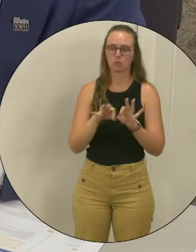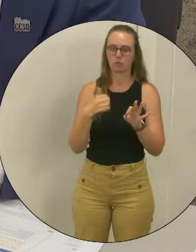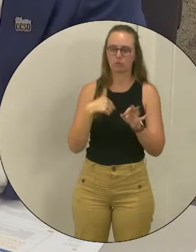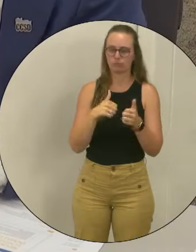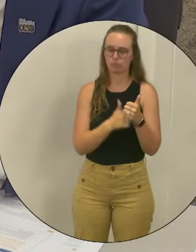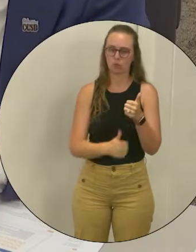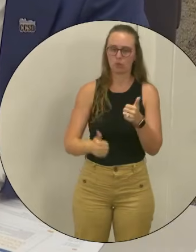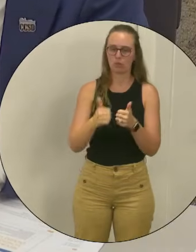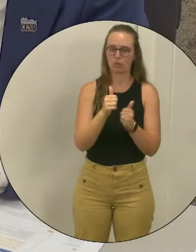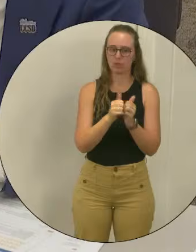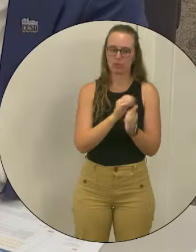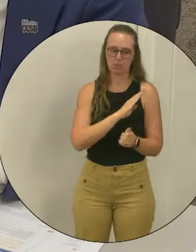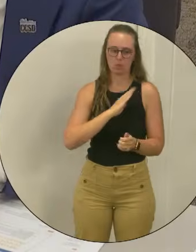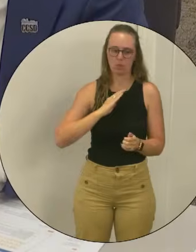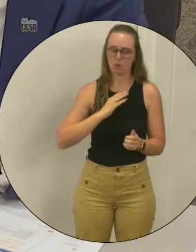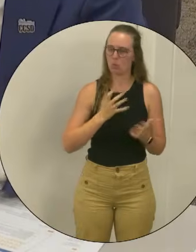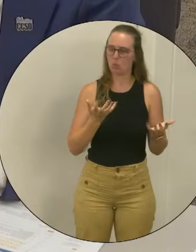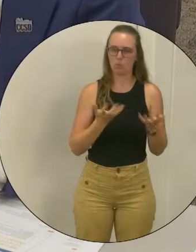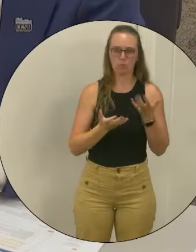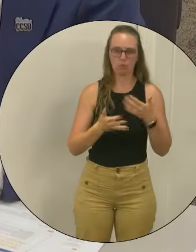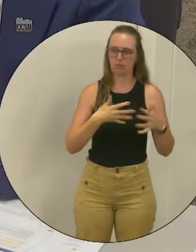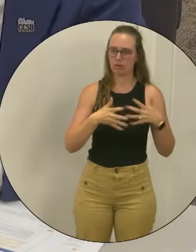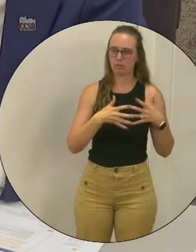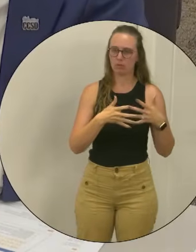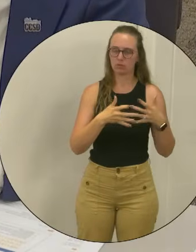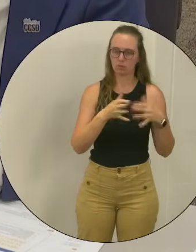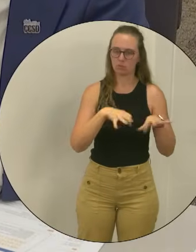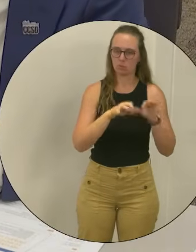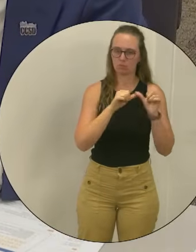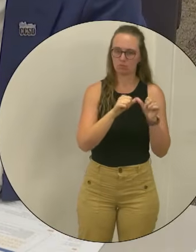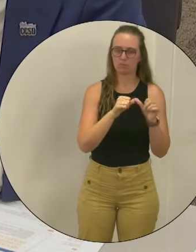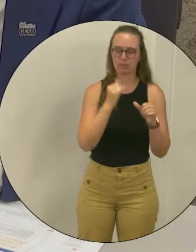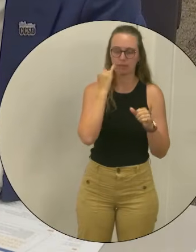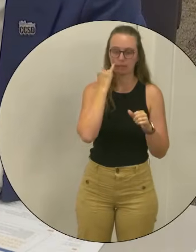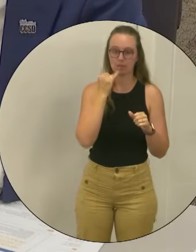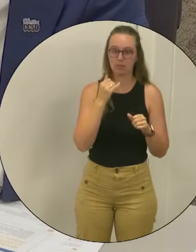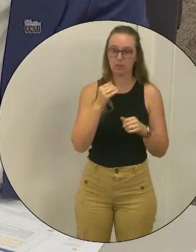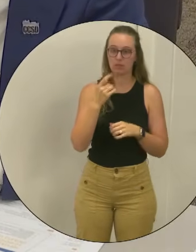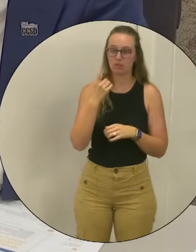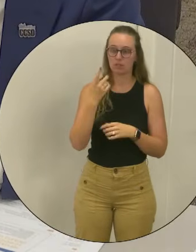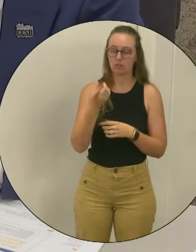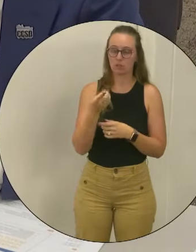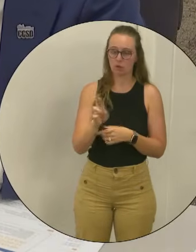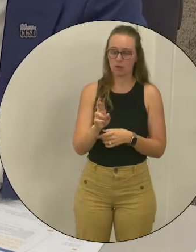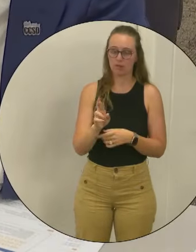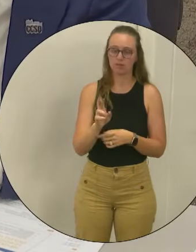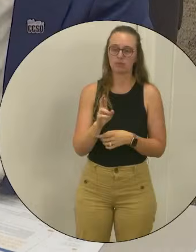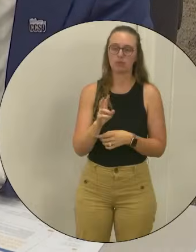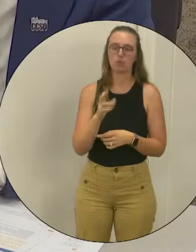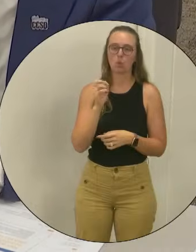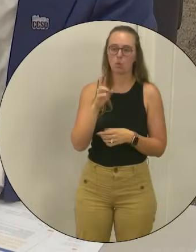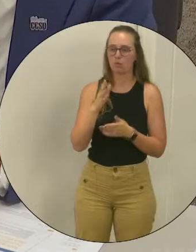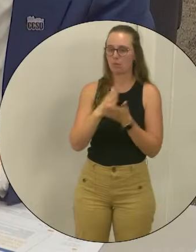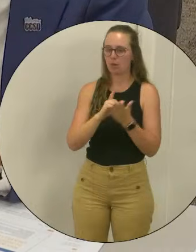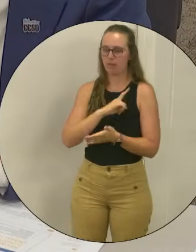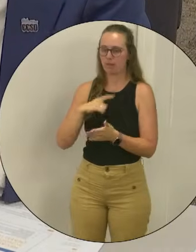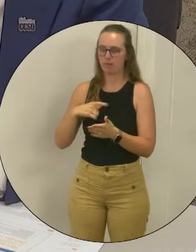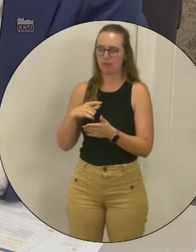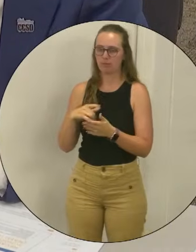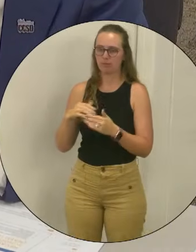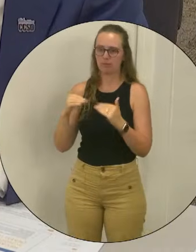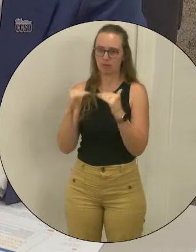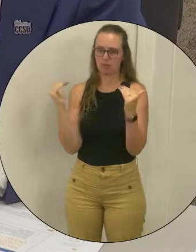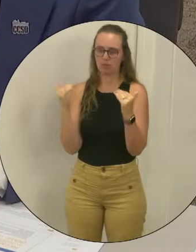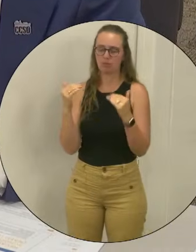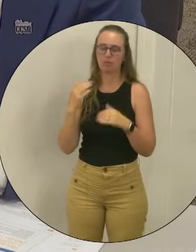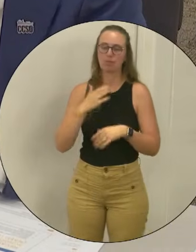prioritize as a board whatever we think is worthwhile pursuing, whether it's in the form of a bill draft request or it's part of the legislative platform. So to me, that means